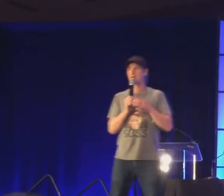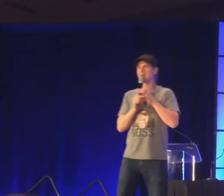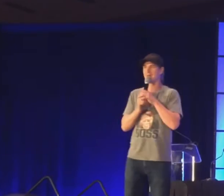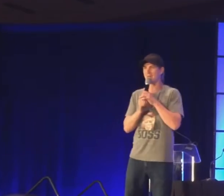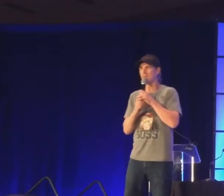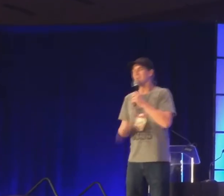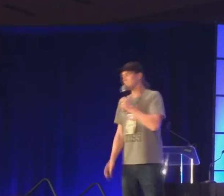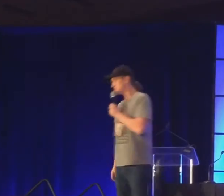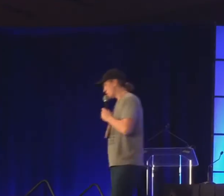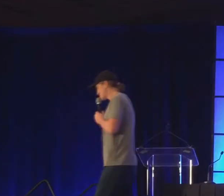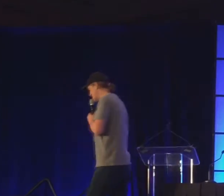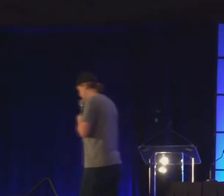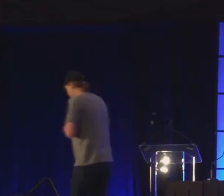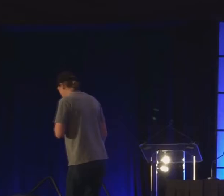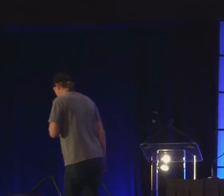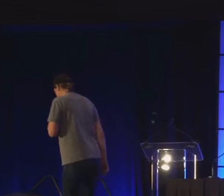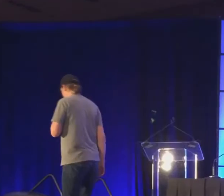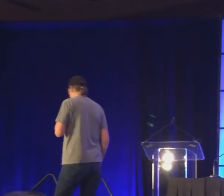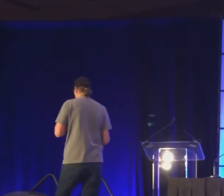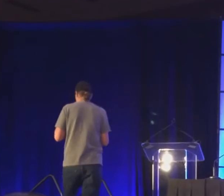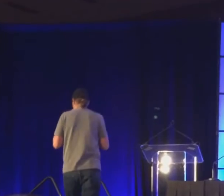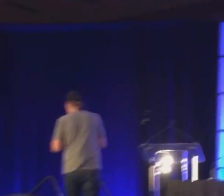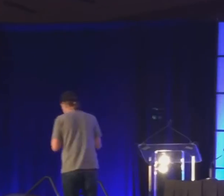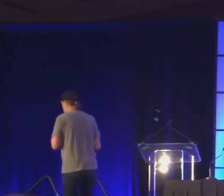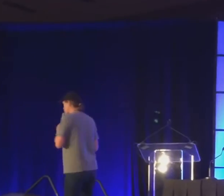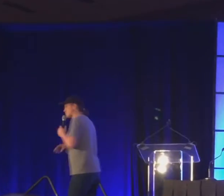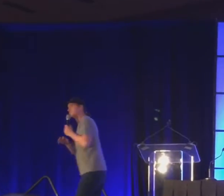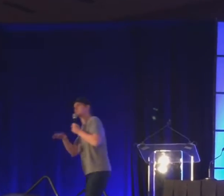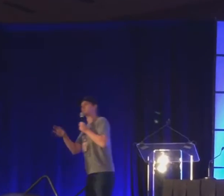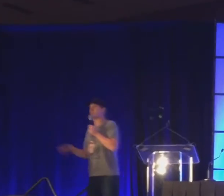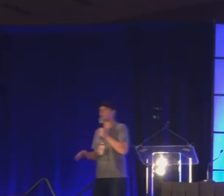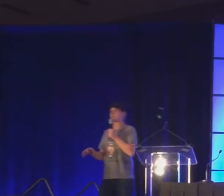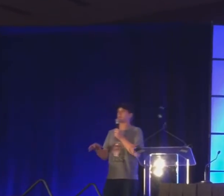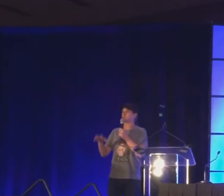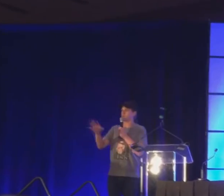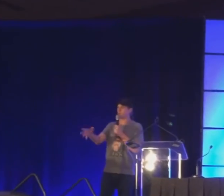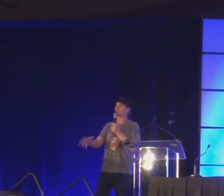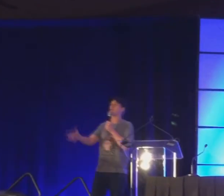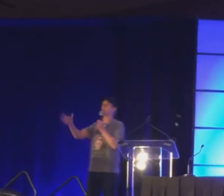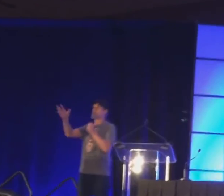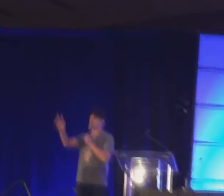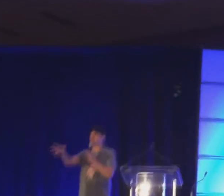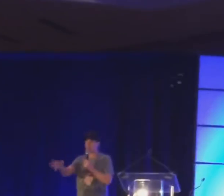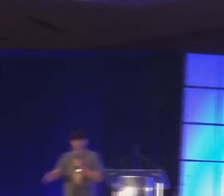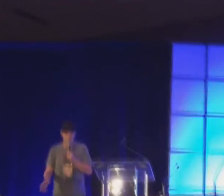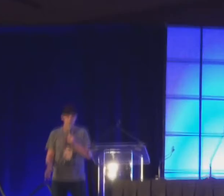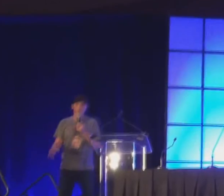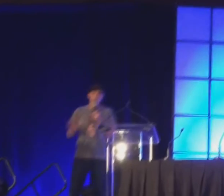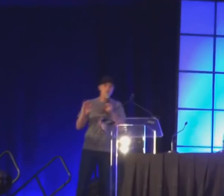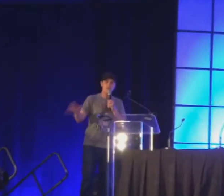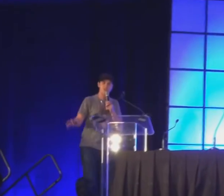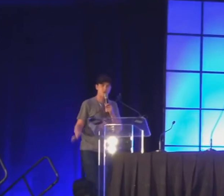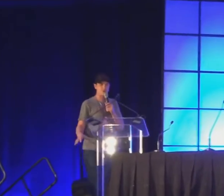Oh, she's a volunteer. She's retired. George is George. I mainly just those few scenes I got to work with him. I got to hang out